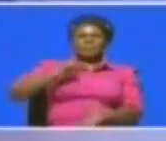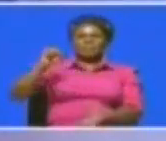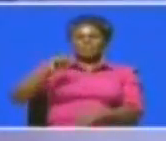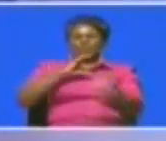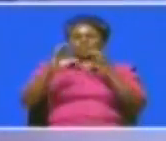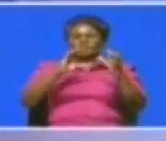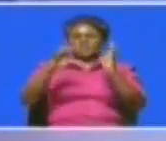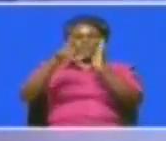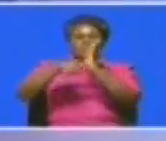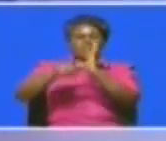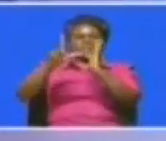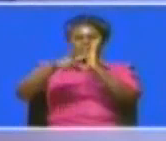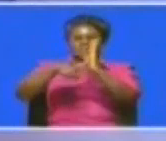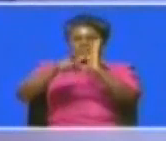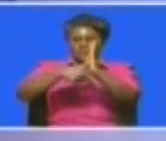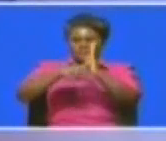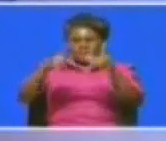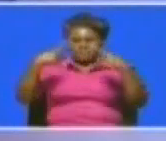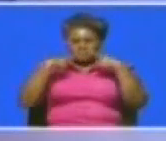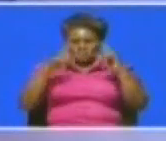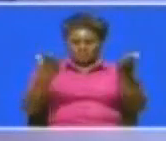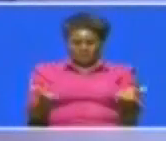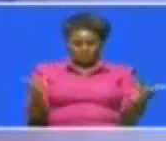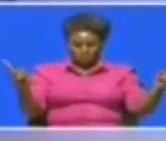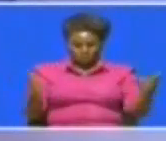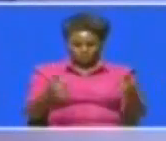conversation a little later on the bulletin. But for now, let's take a